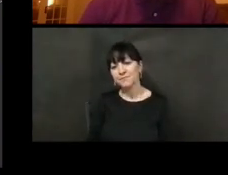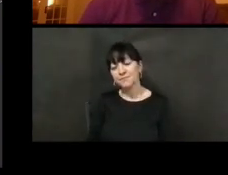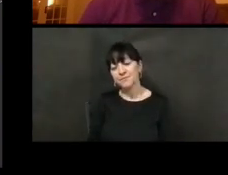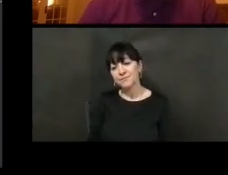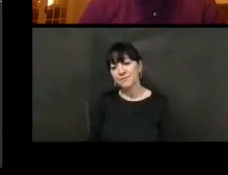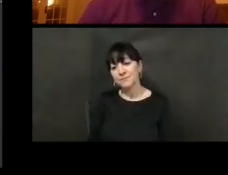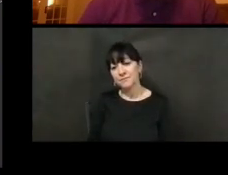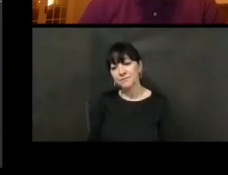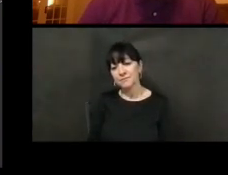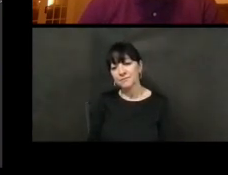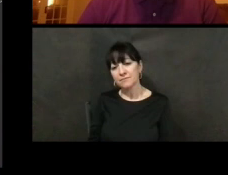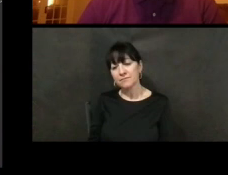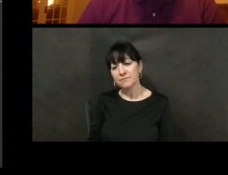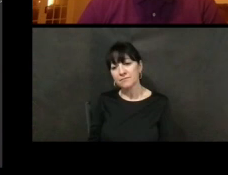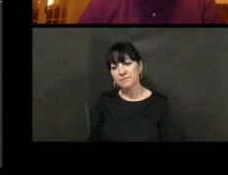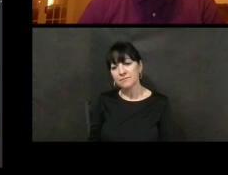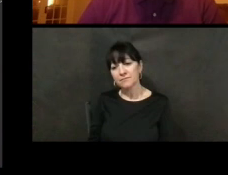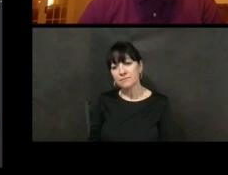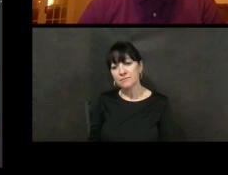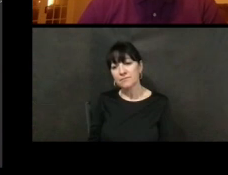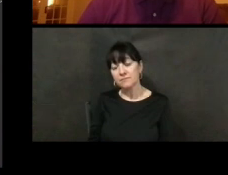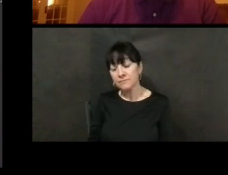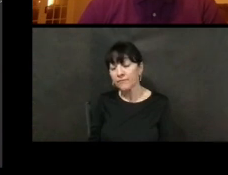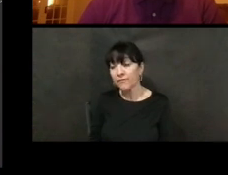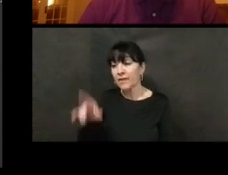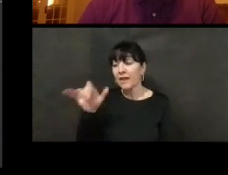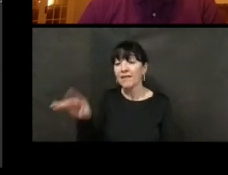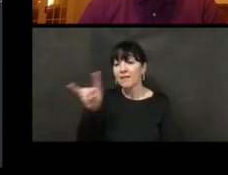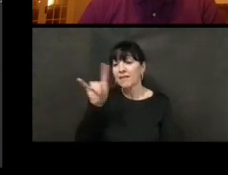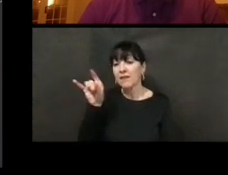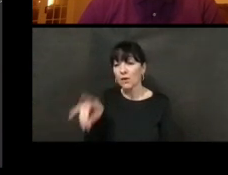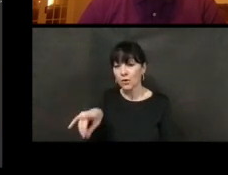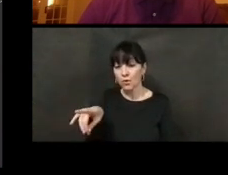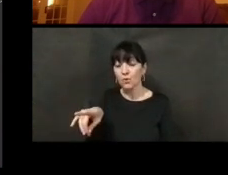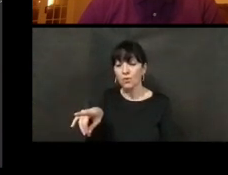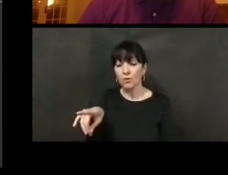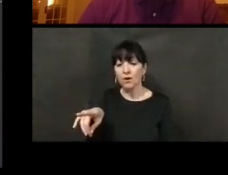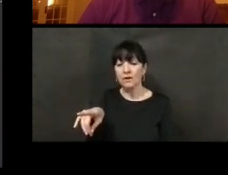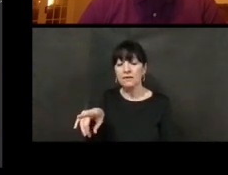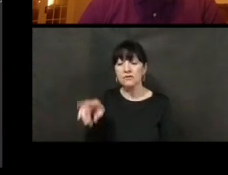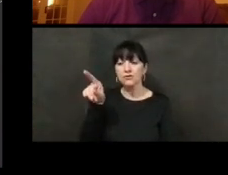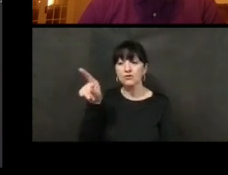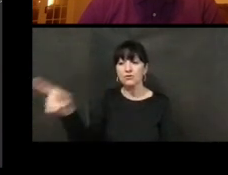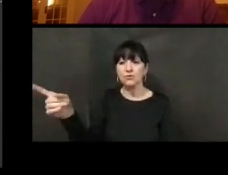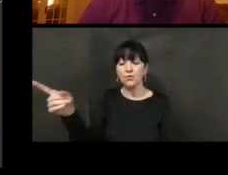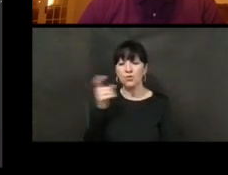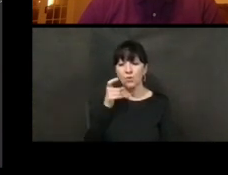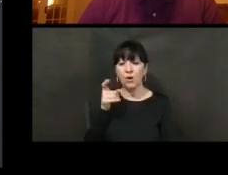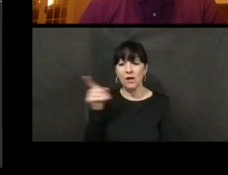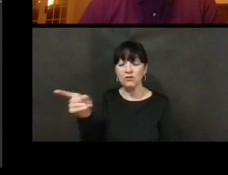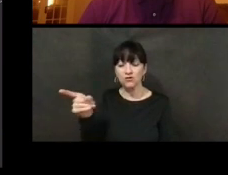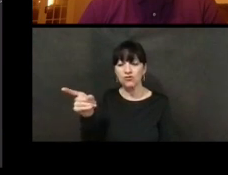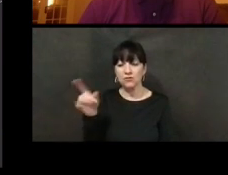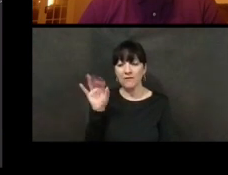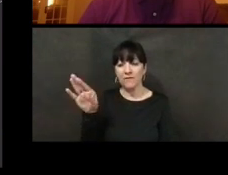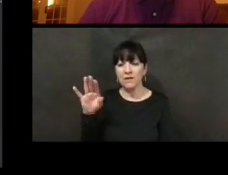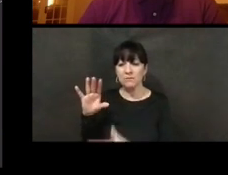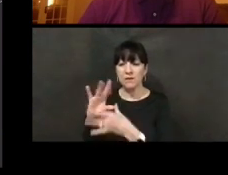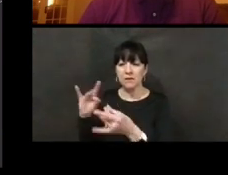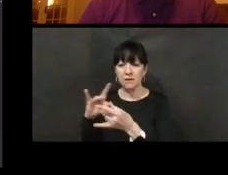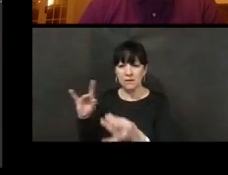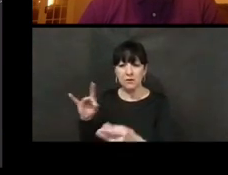Rattay. I don't know who wants to take this, but this is from Kristen Blanchard in the Facebook comments, who asked about colleges